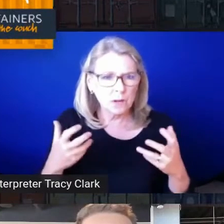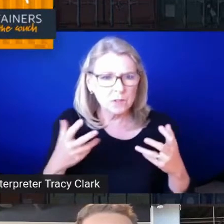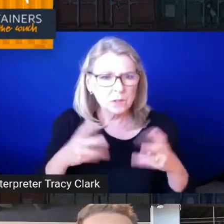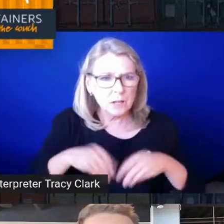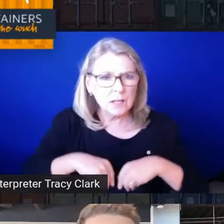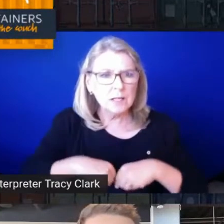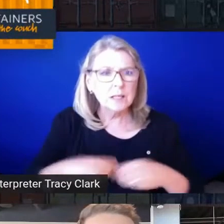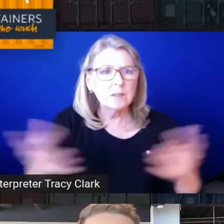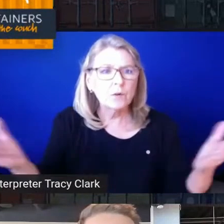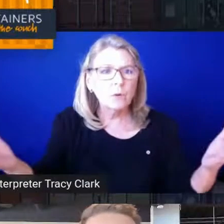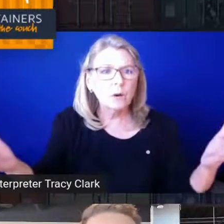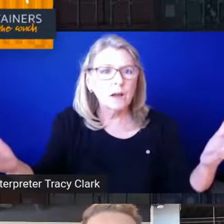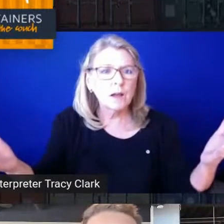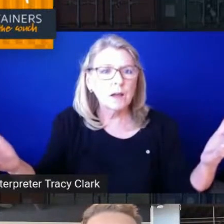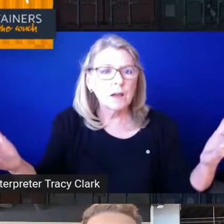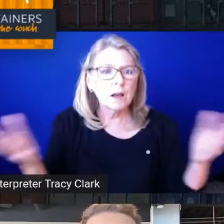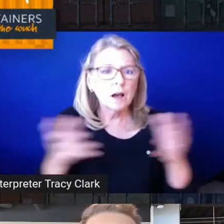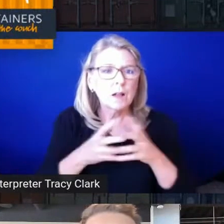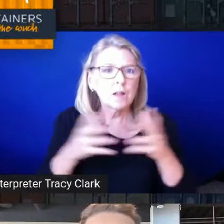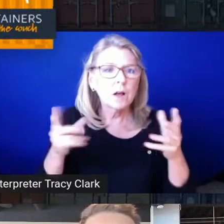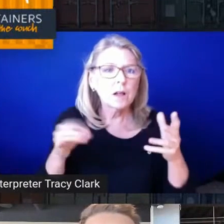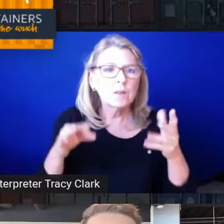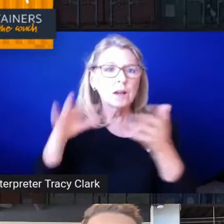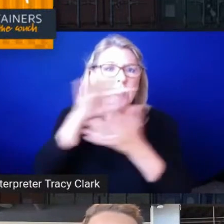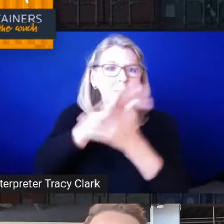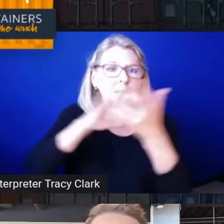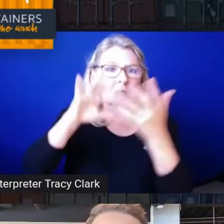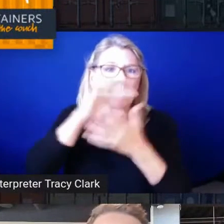native community cookbooks. So we